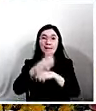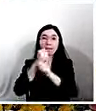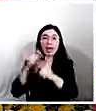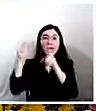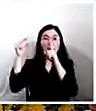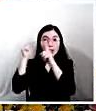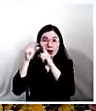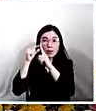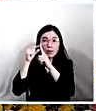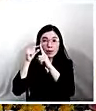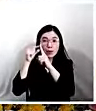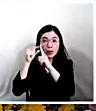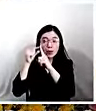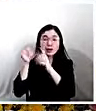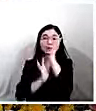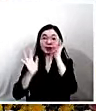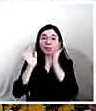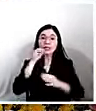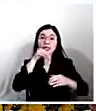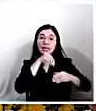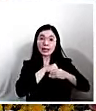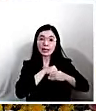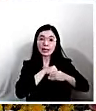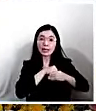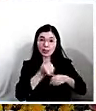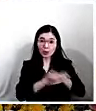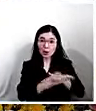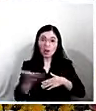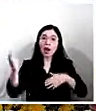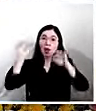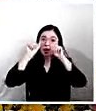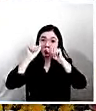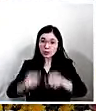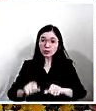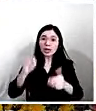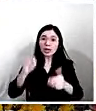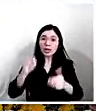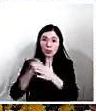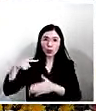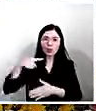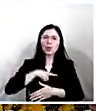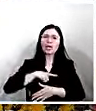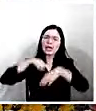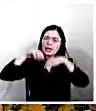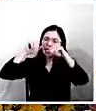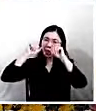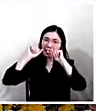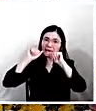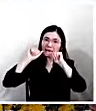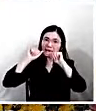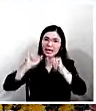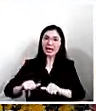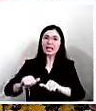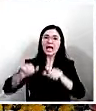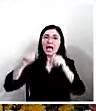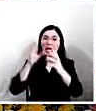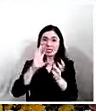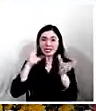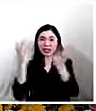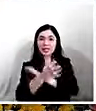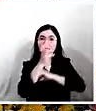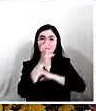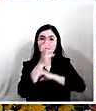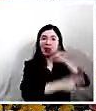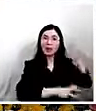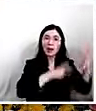lips so that we will be able to change the world from hatred to love,